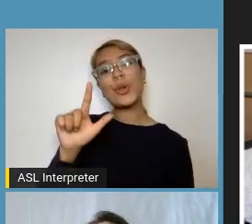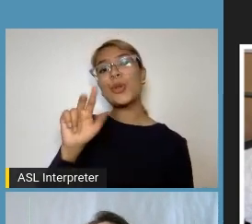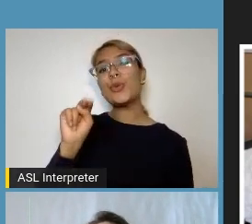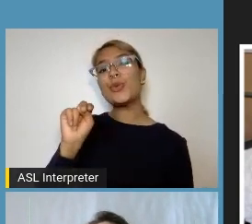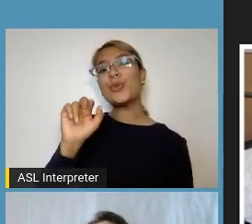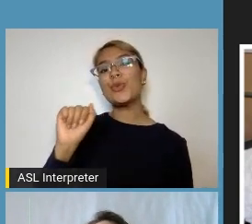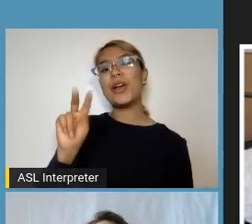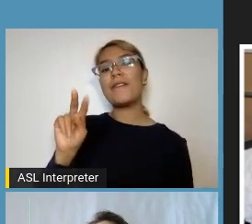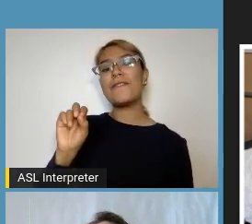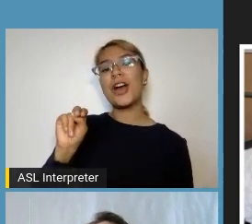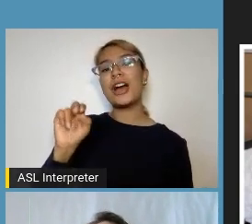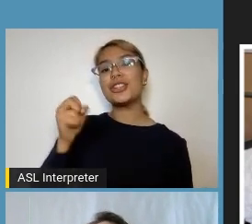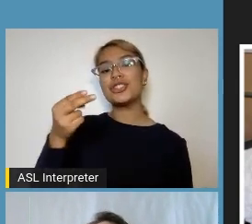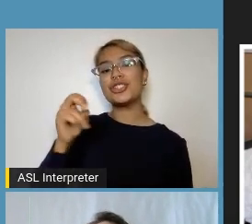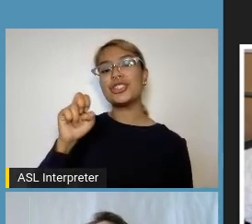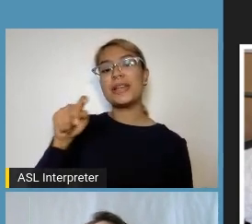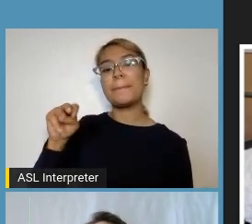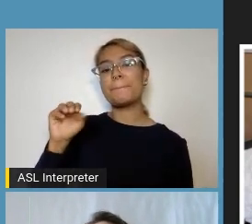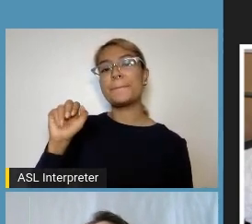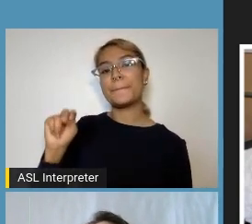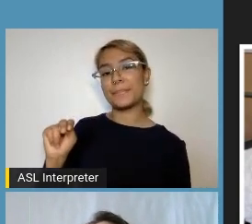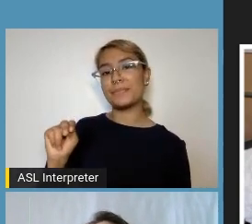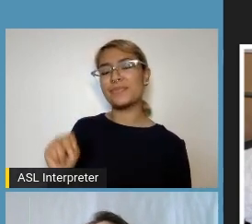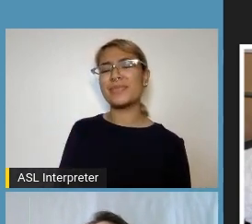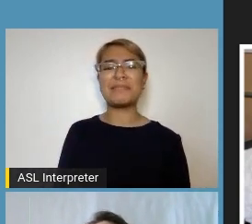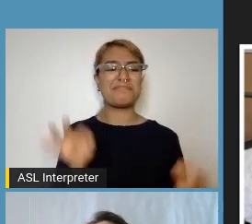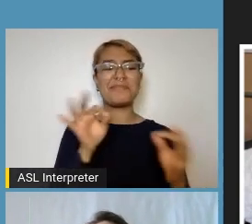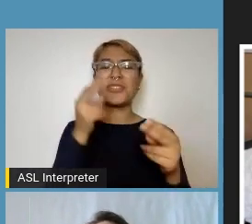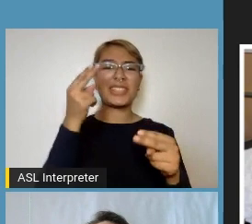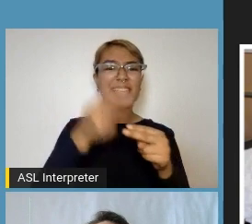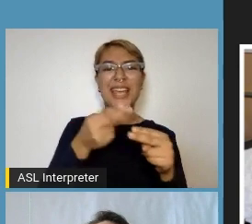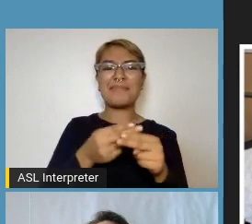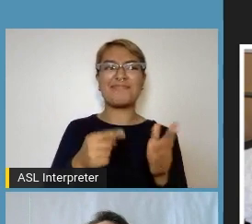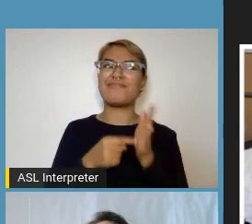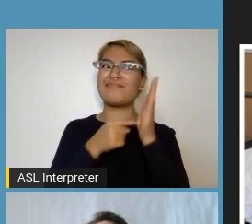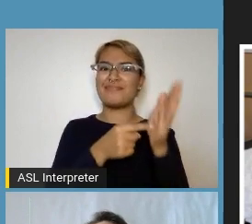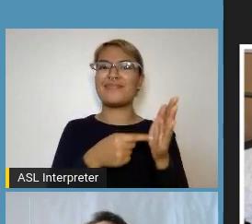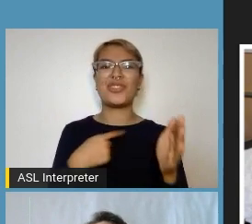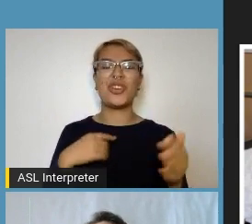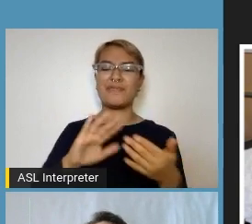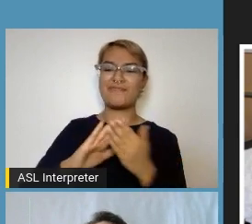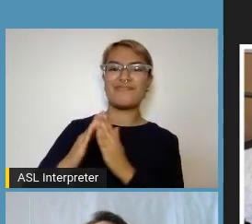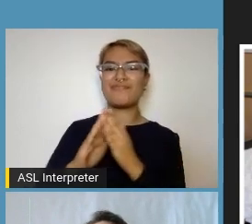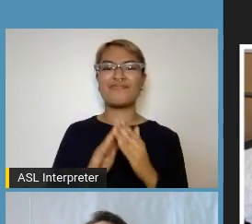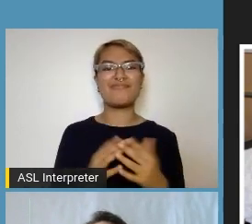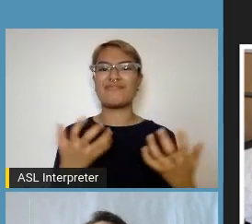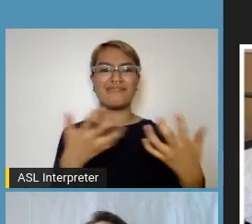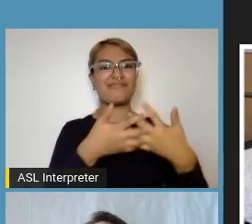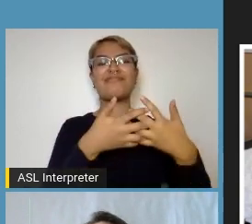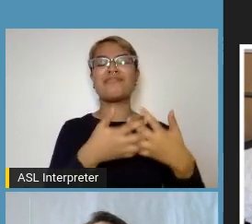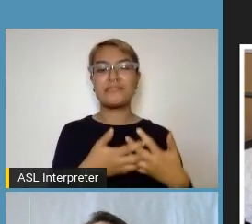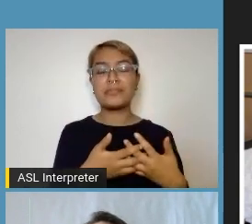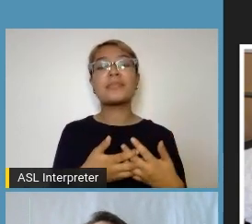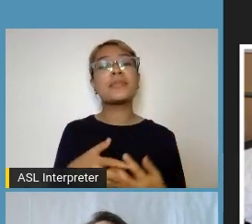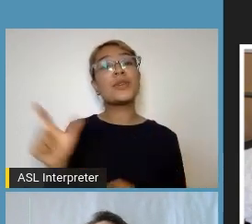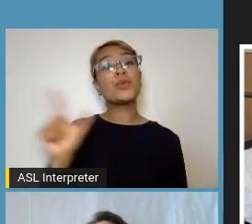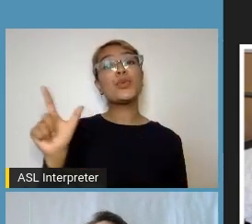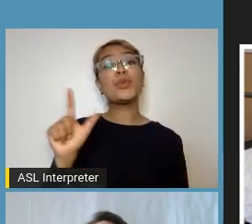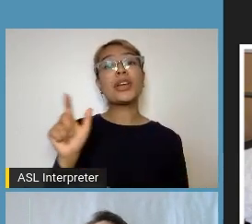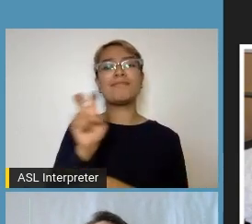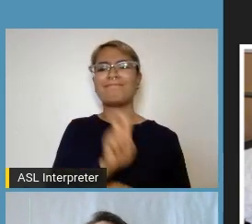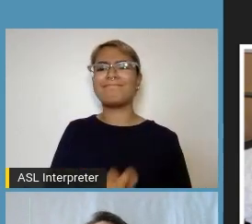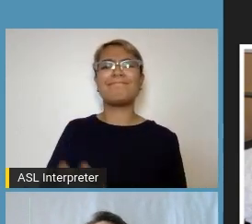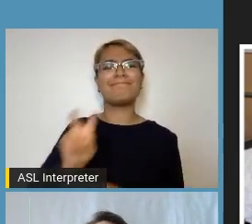Sheepman, a perfect name to represent our neighborhood dynamic. Luna has traveled the neighborhood and the city to introduce